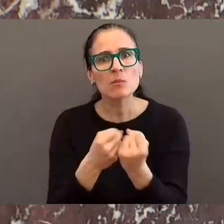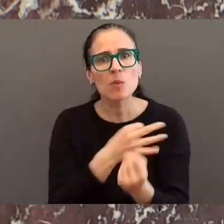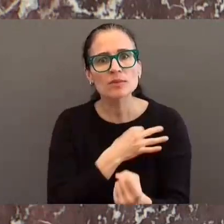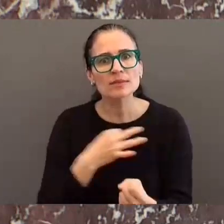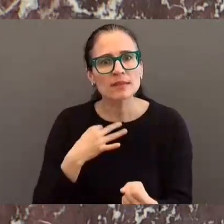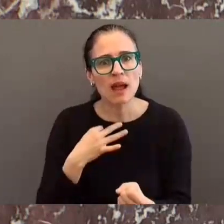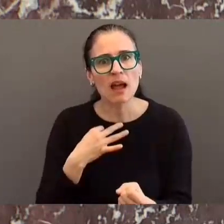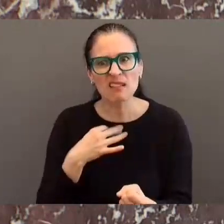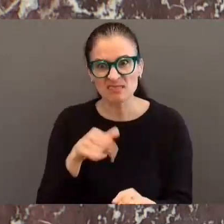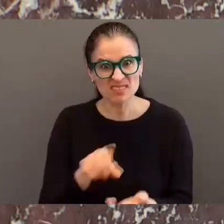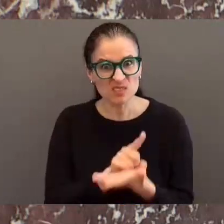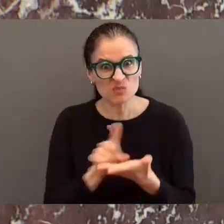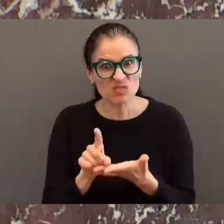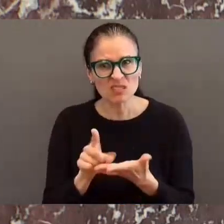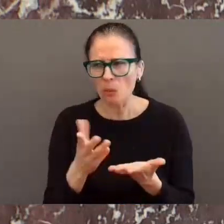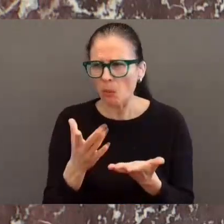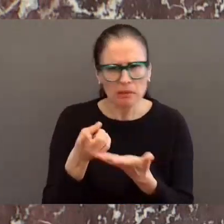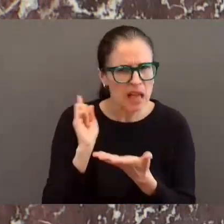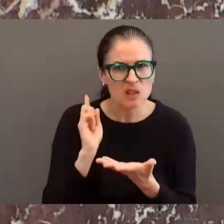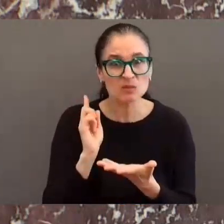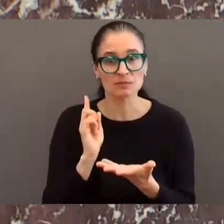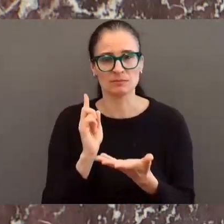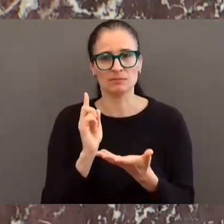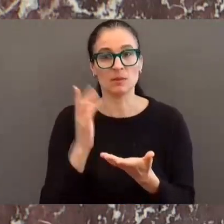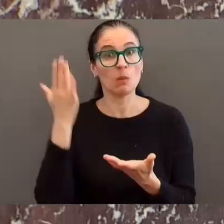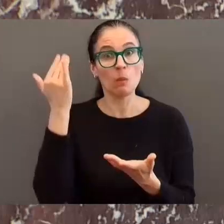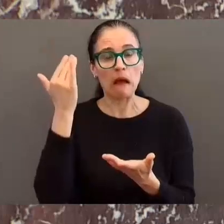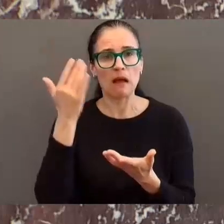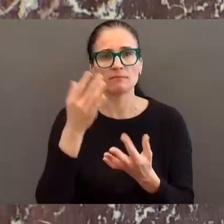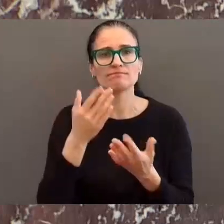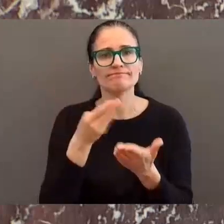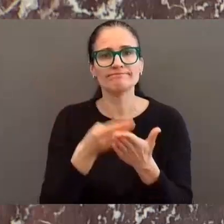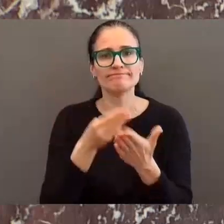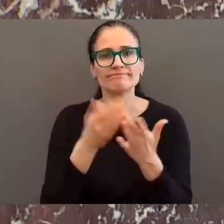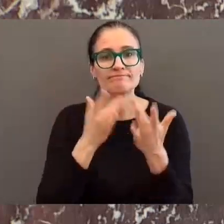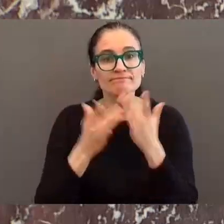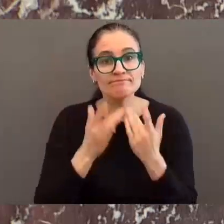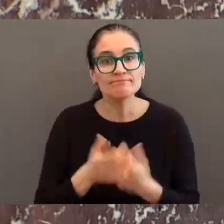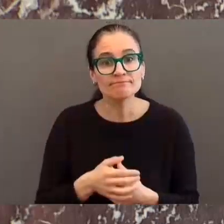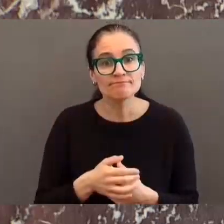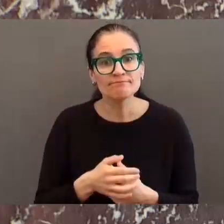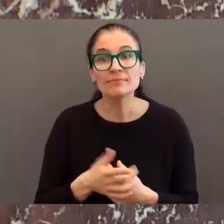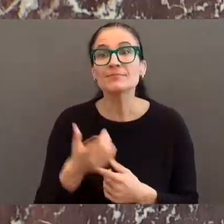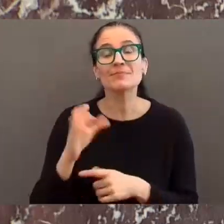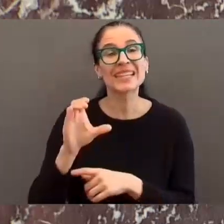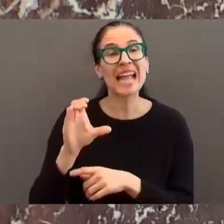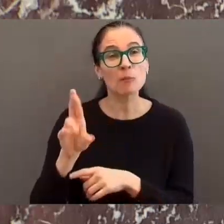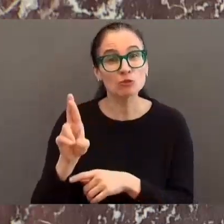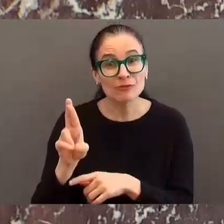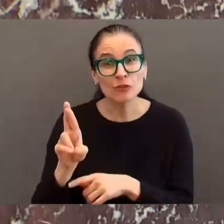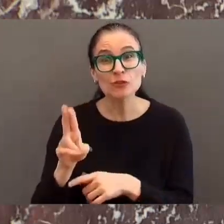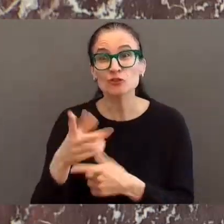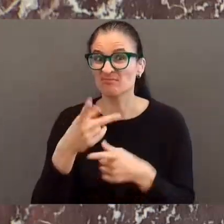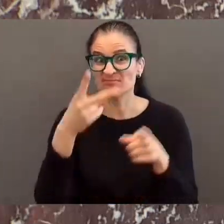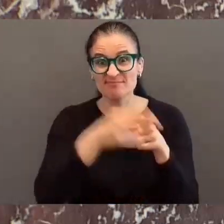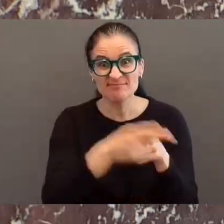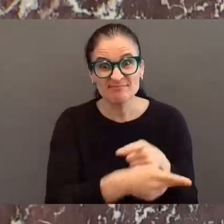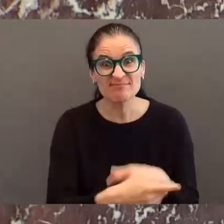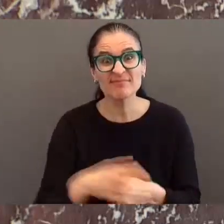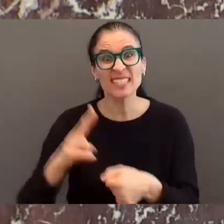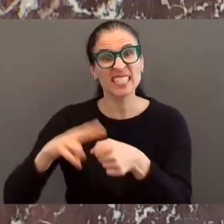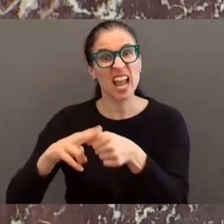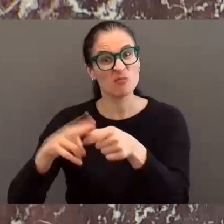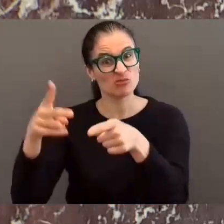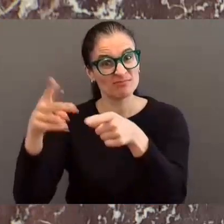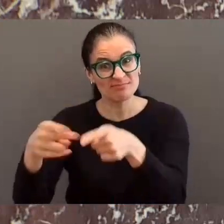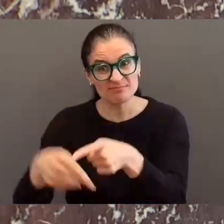government. Campbell River is having to make cuts. Nanaimo is having to make cuts. Burnaby is having to make cuts. Surrey is having to make